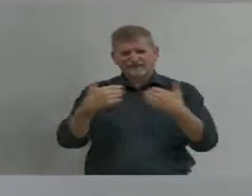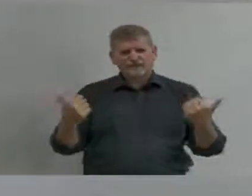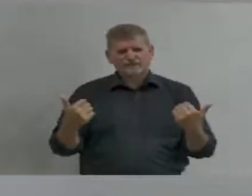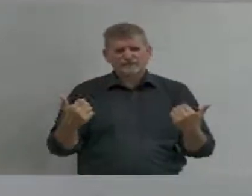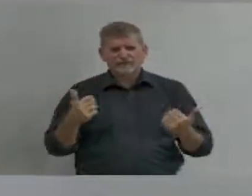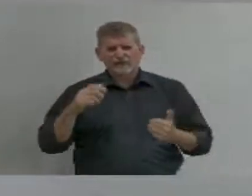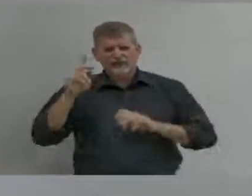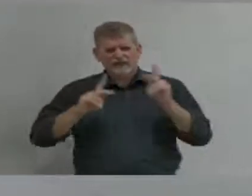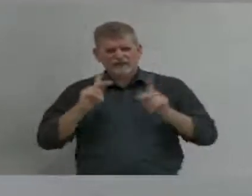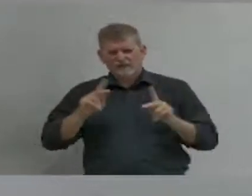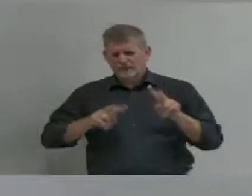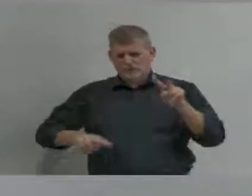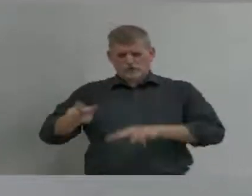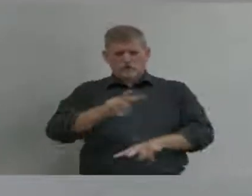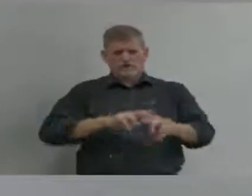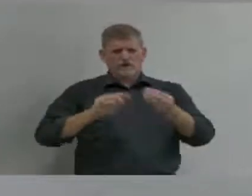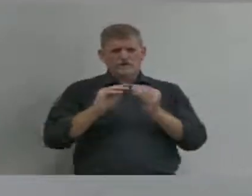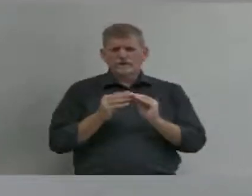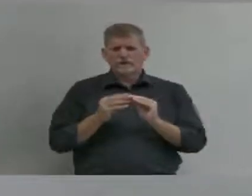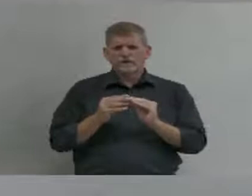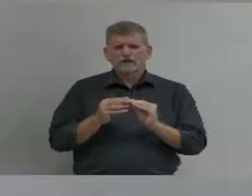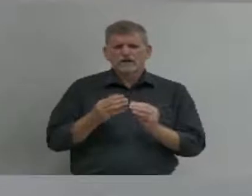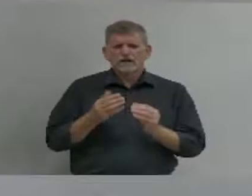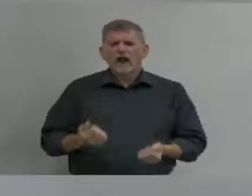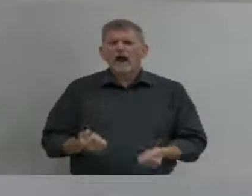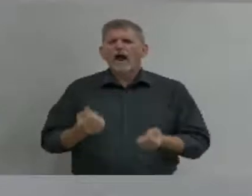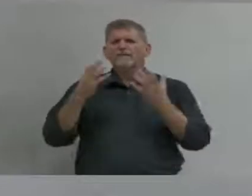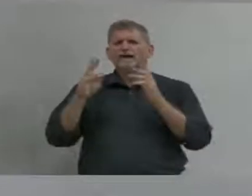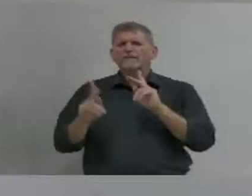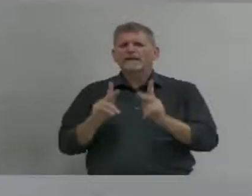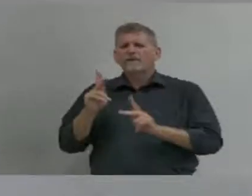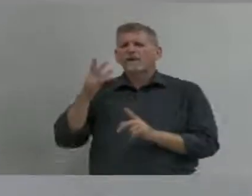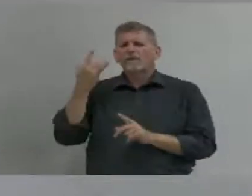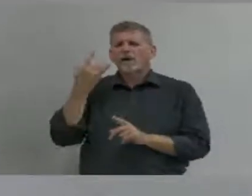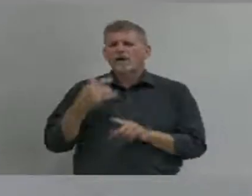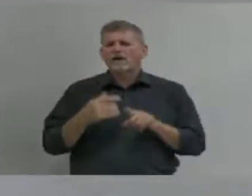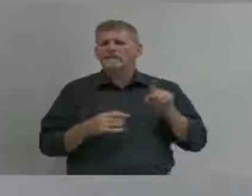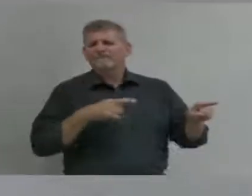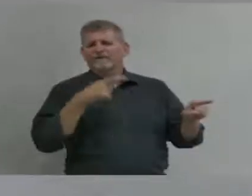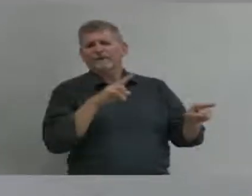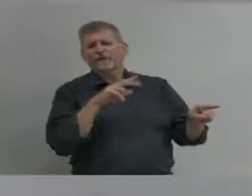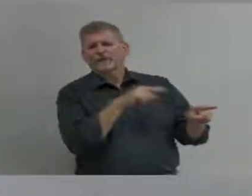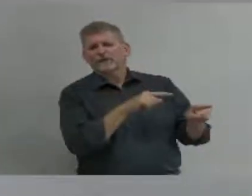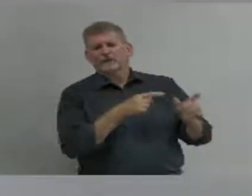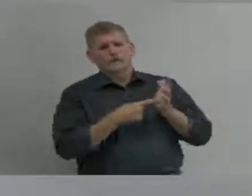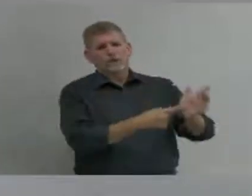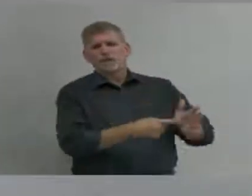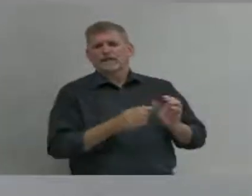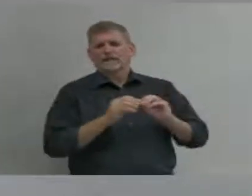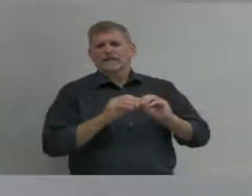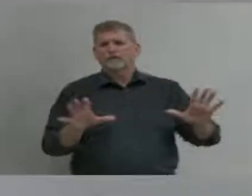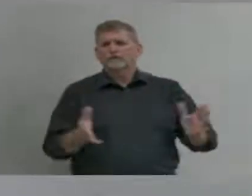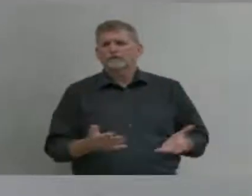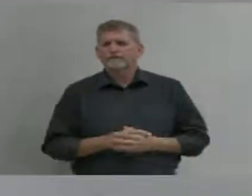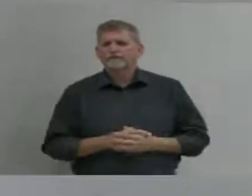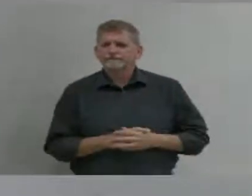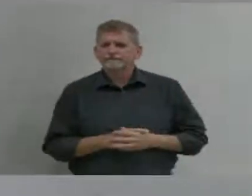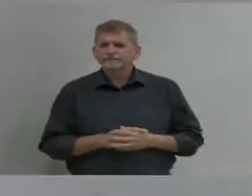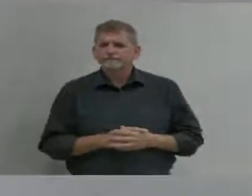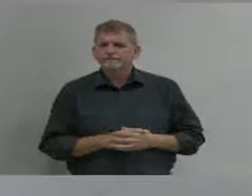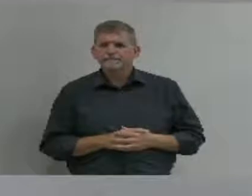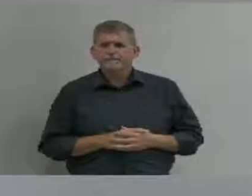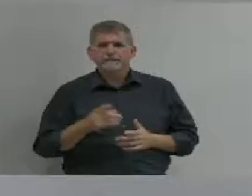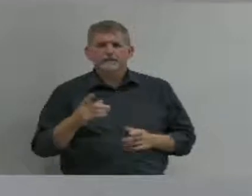is. Well, certainly We don't want to give